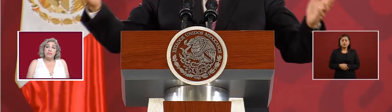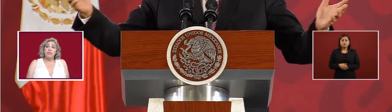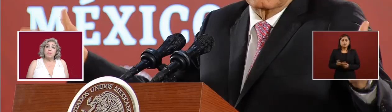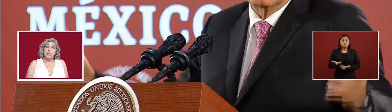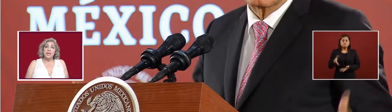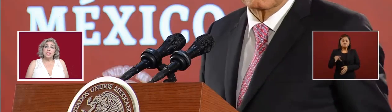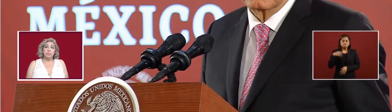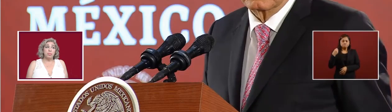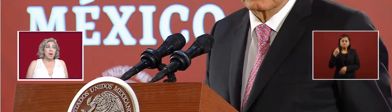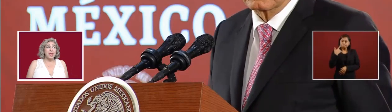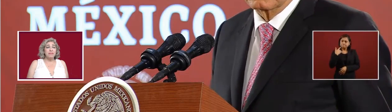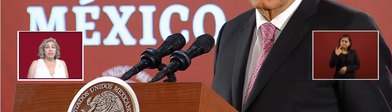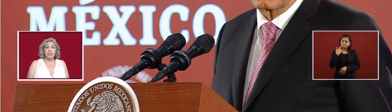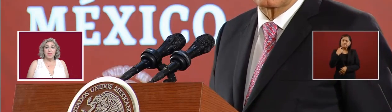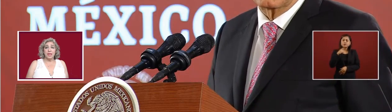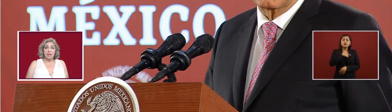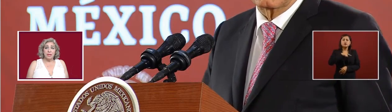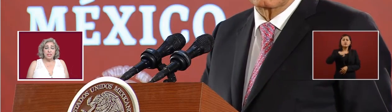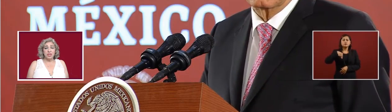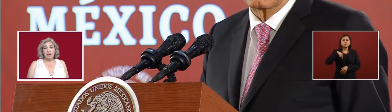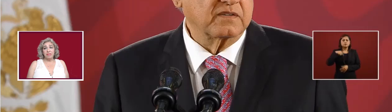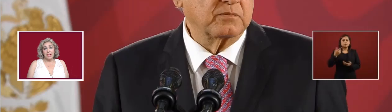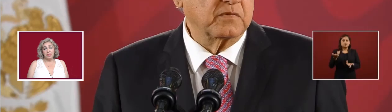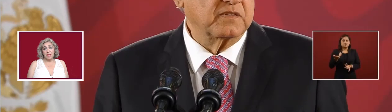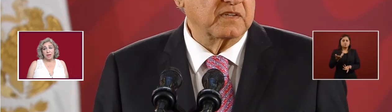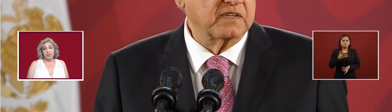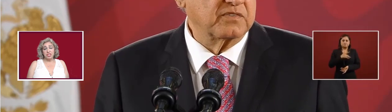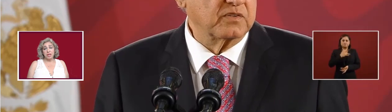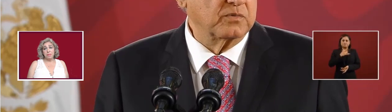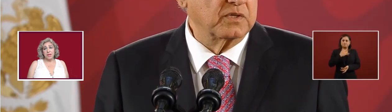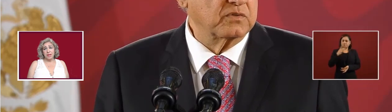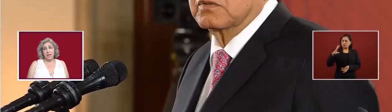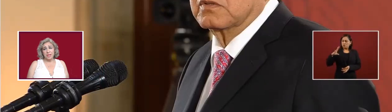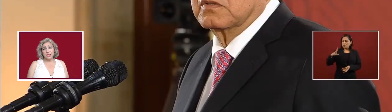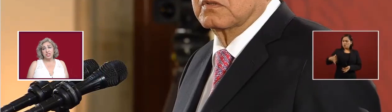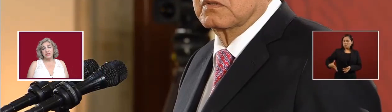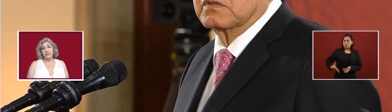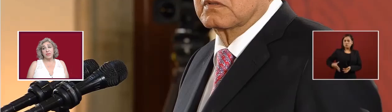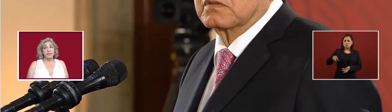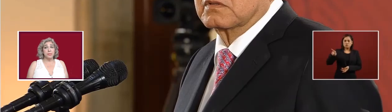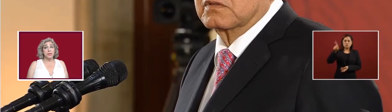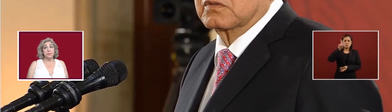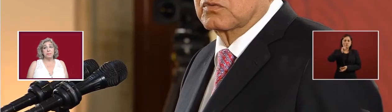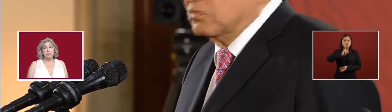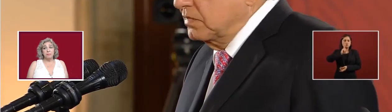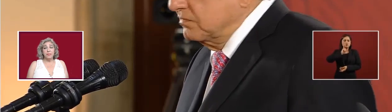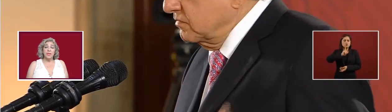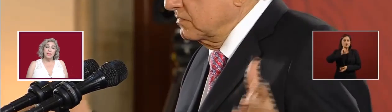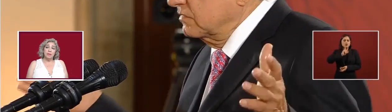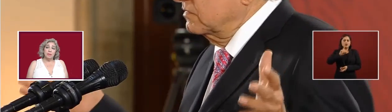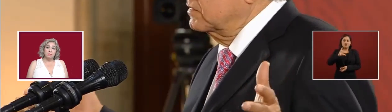And for me, it's a prideful thing to have Claudia Scheman as the chief of government.